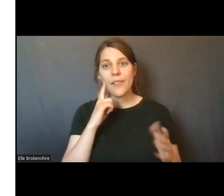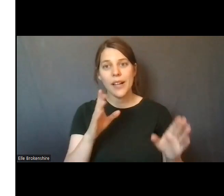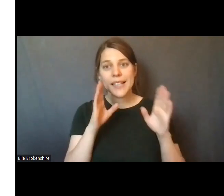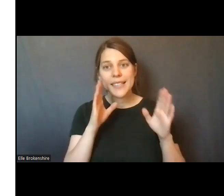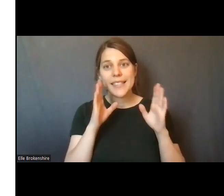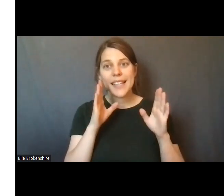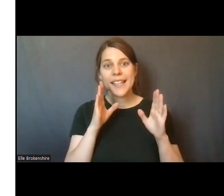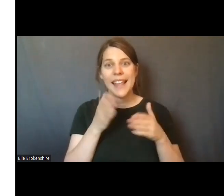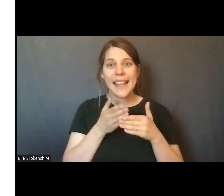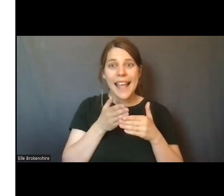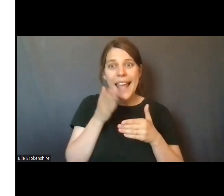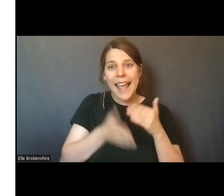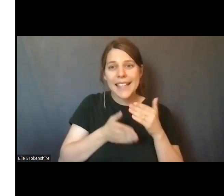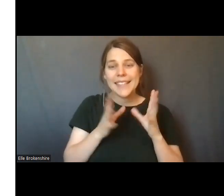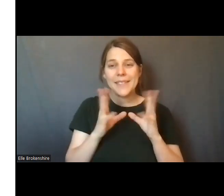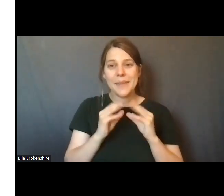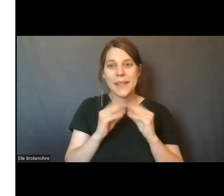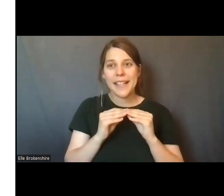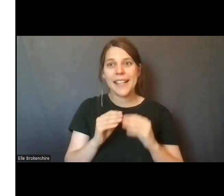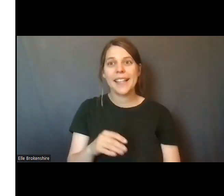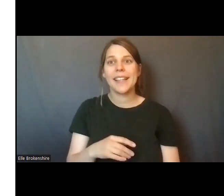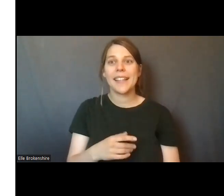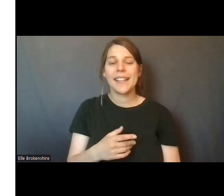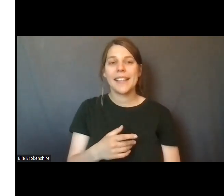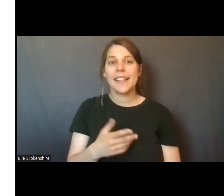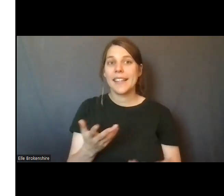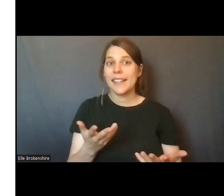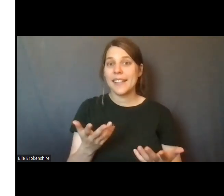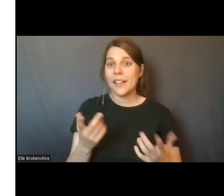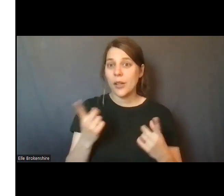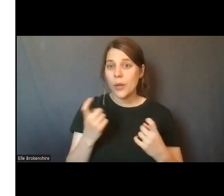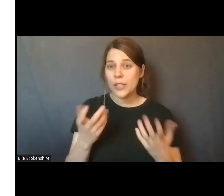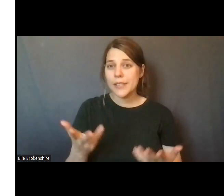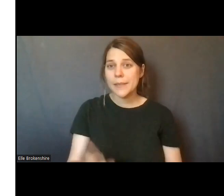the end of the meeting to this. Are there any questions?